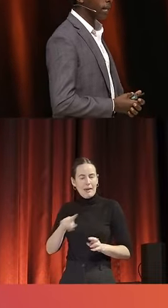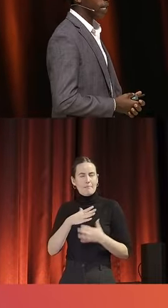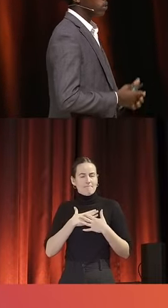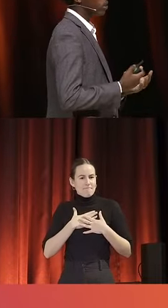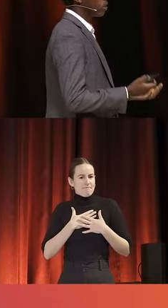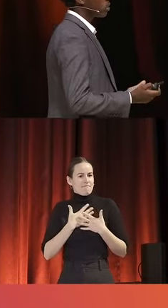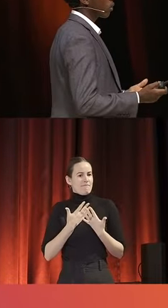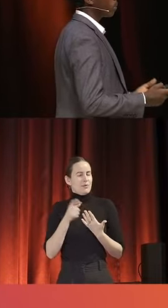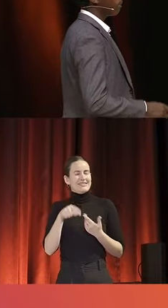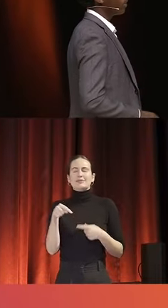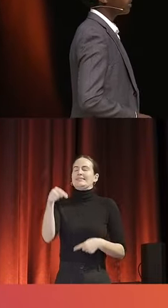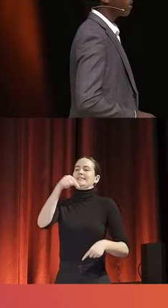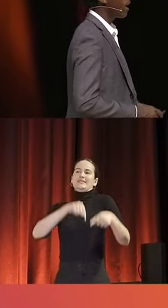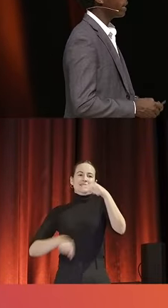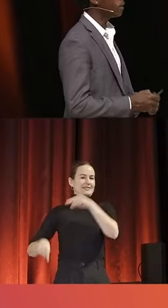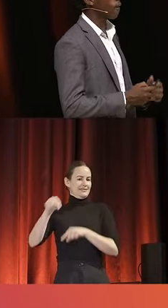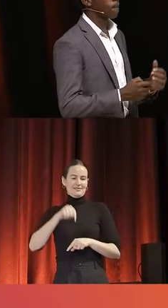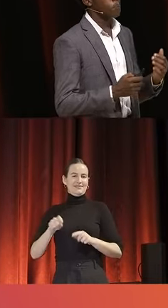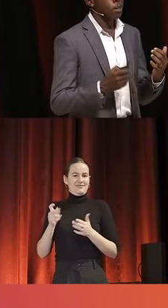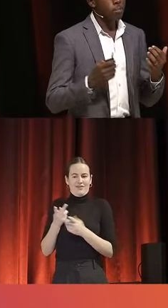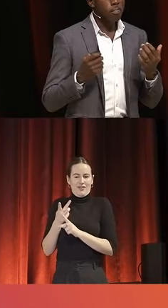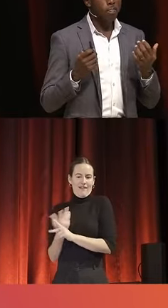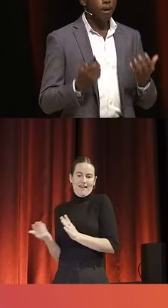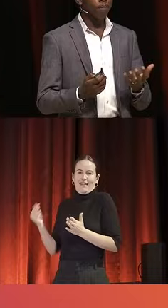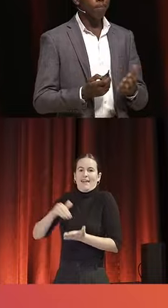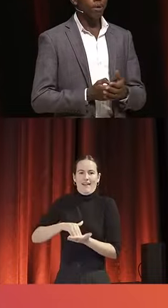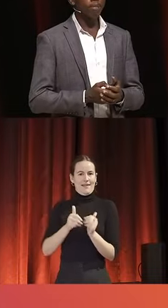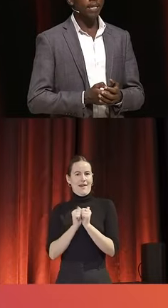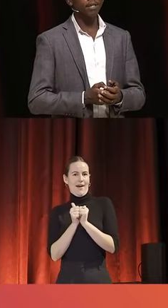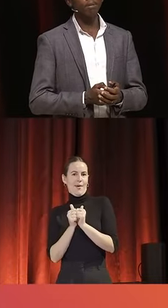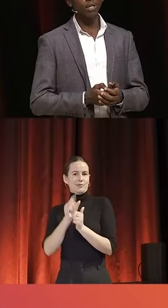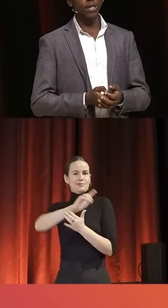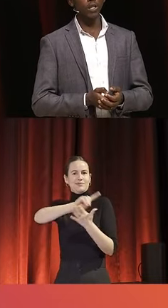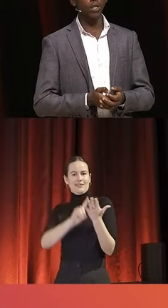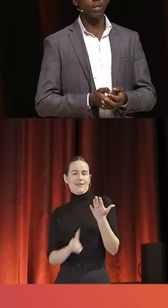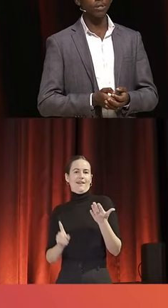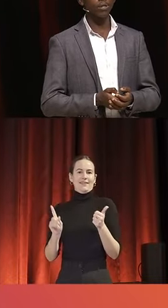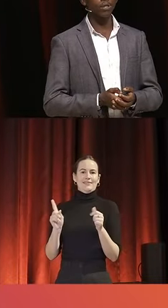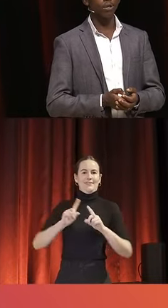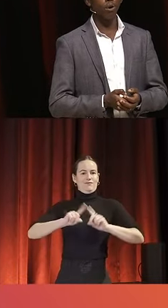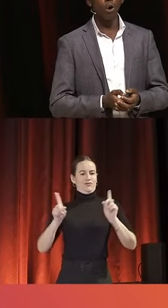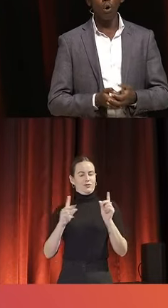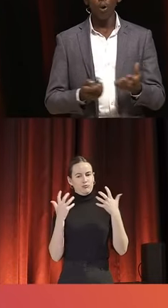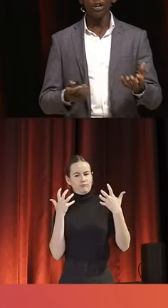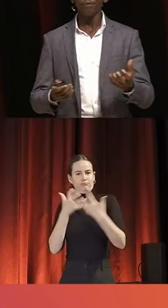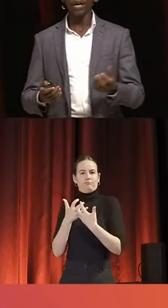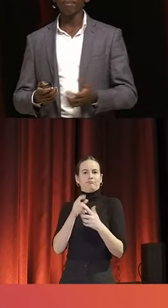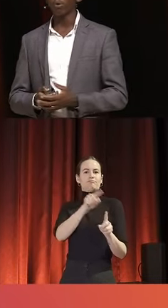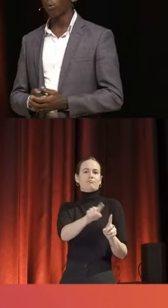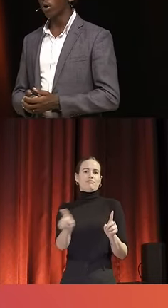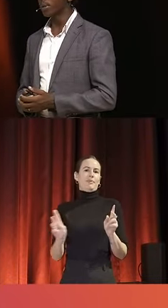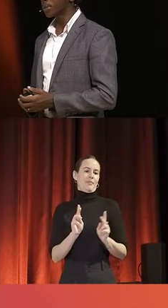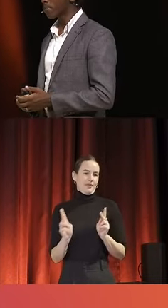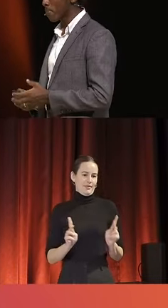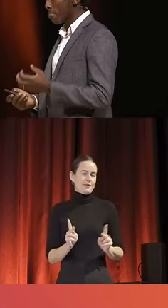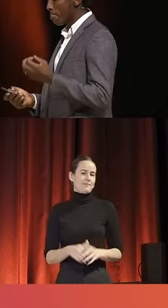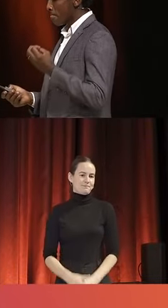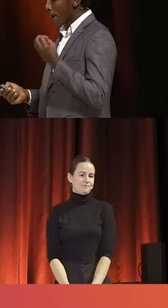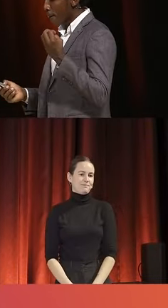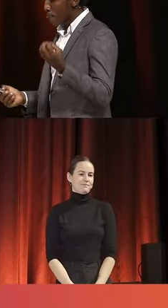back again to the drawing board and make some design changes. One of them was